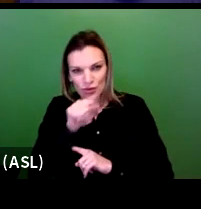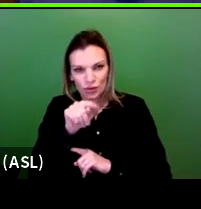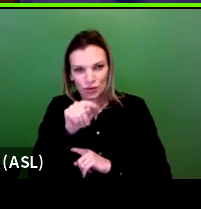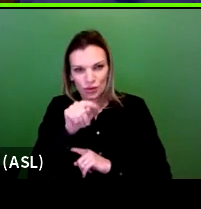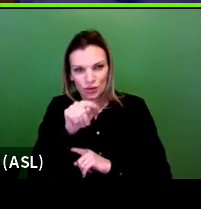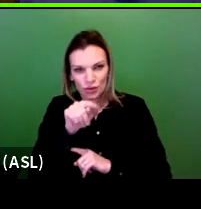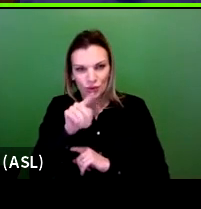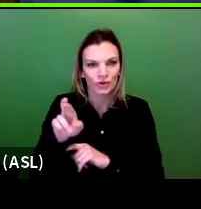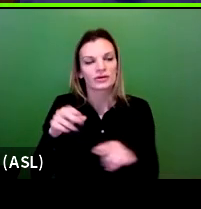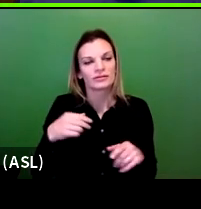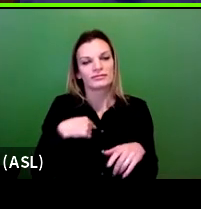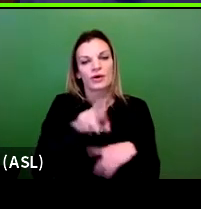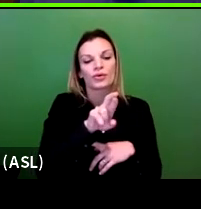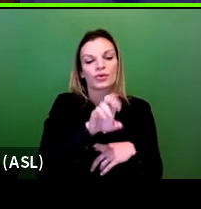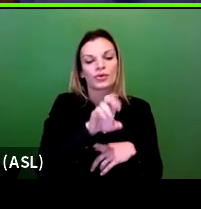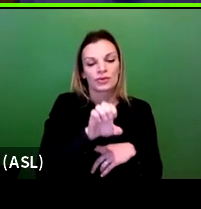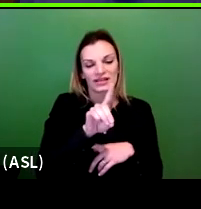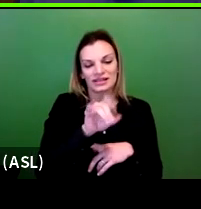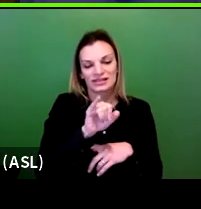@redistrictingmi.